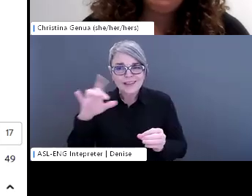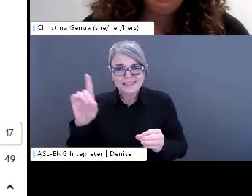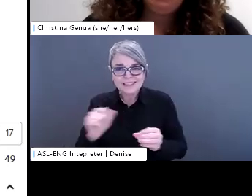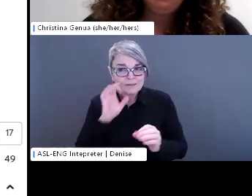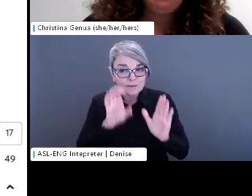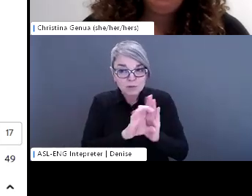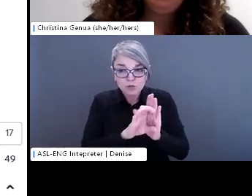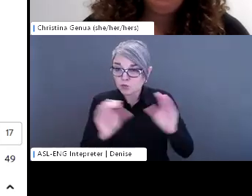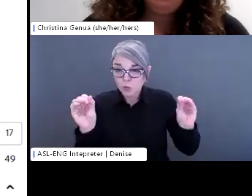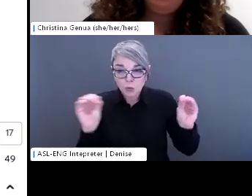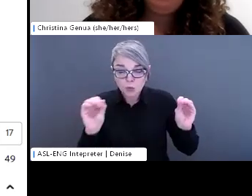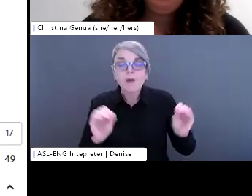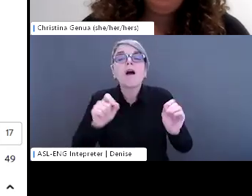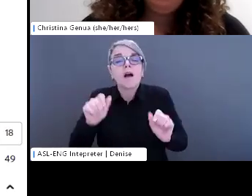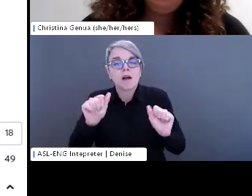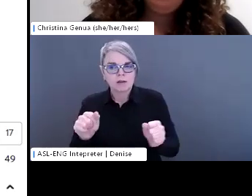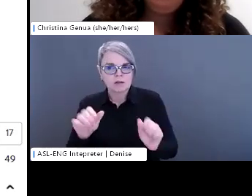of ID.